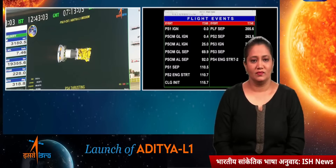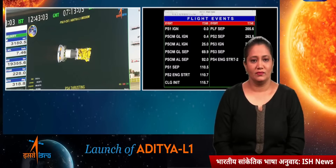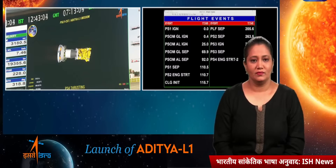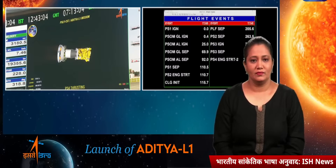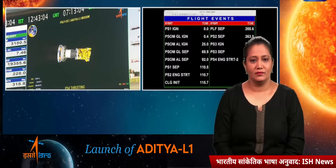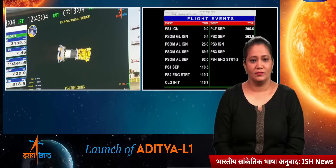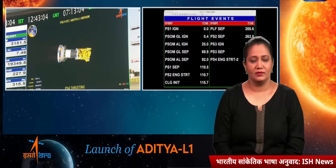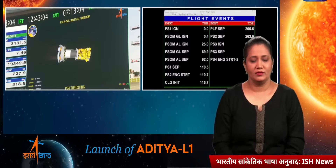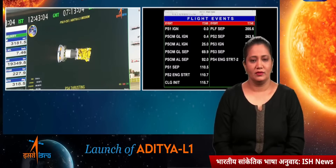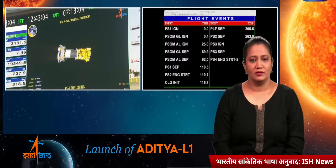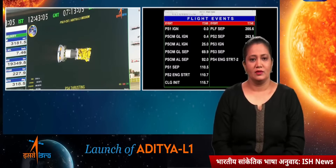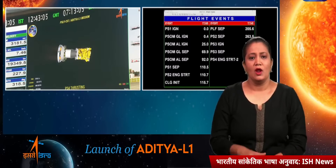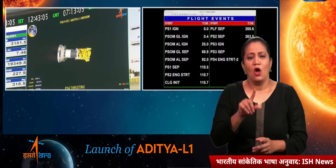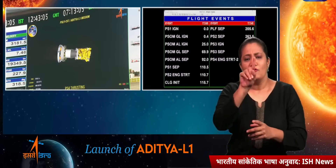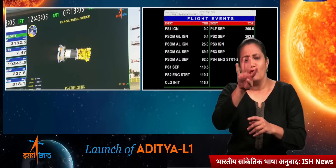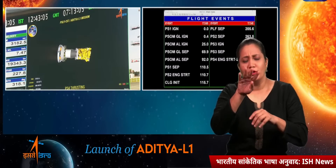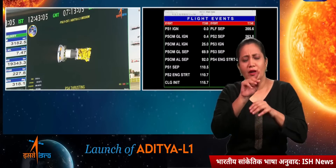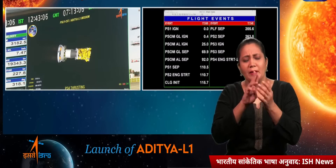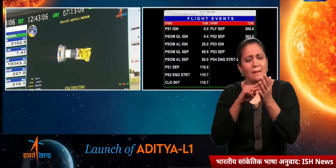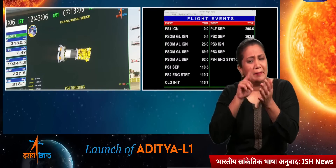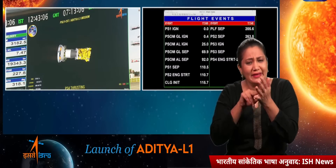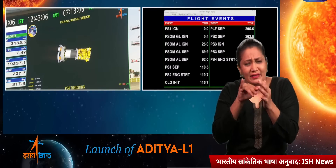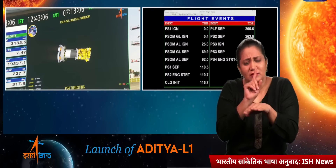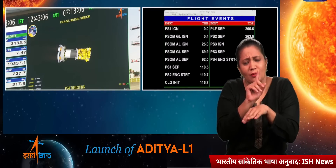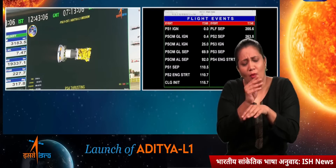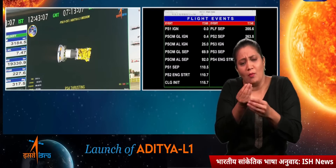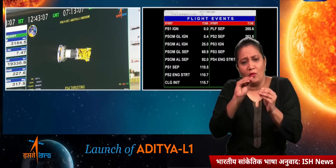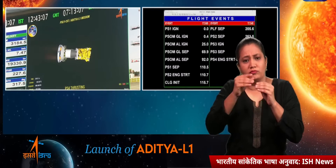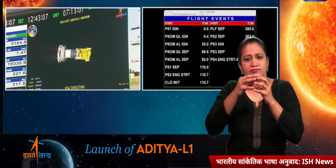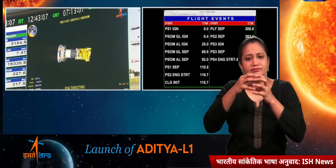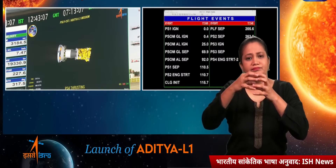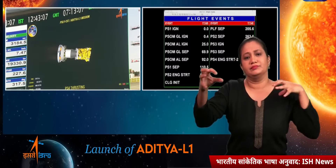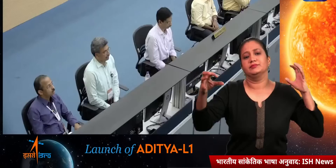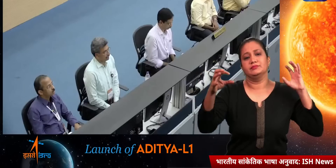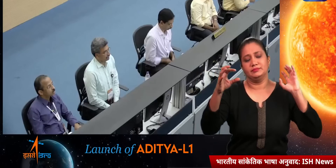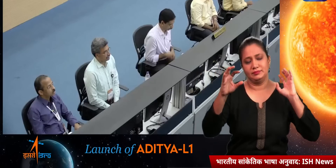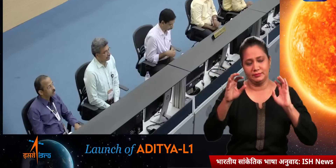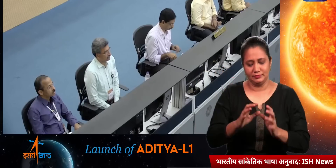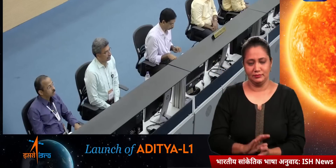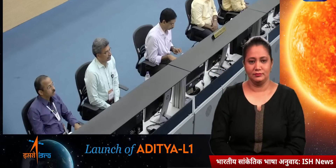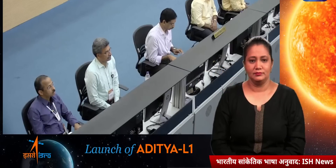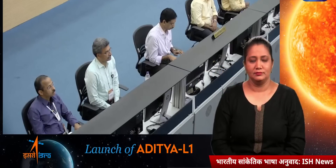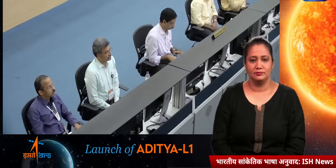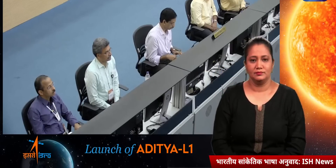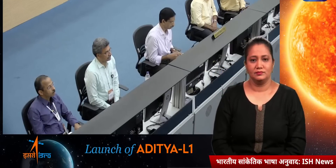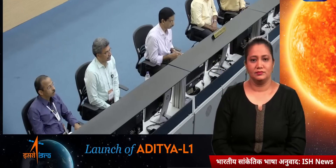Around 14 more minutes to go for the spacecraft injection.